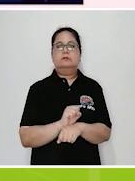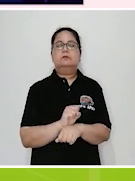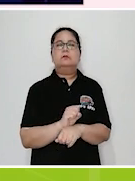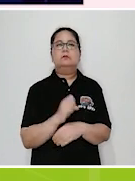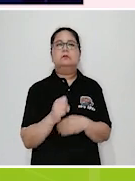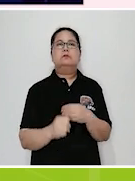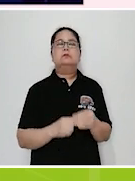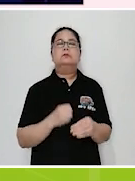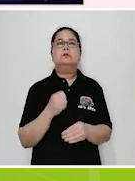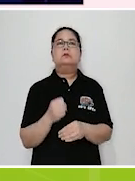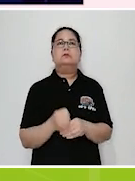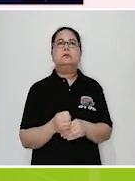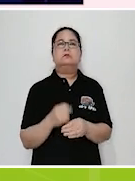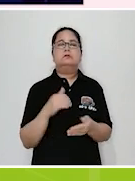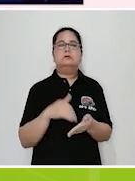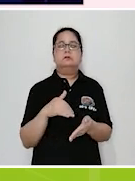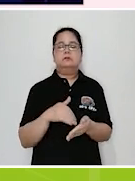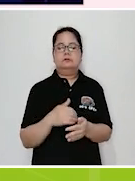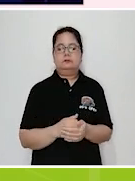several years of study.